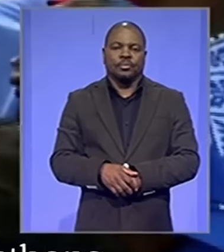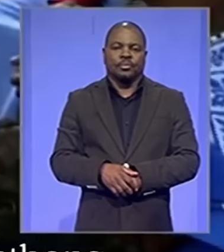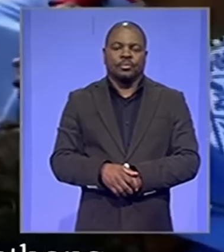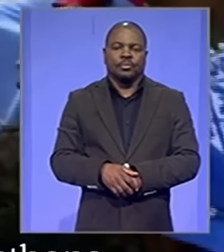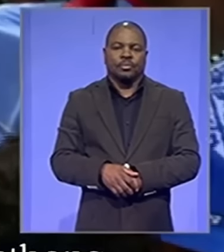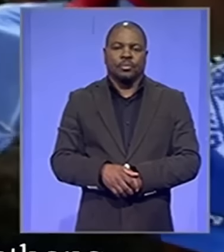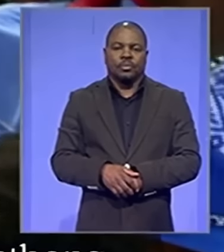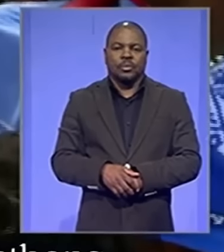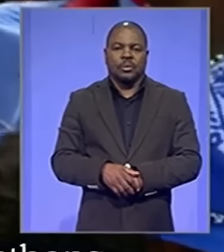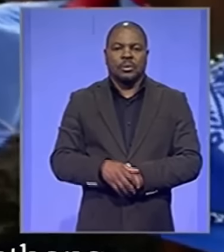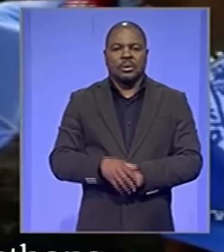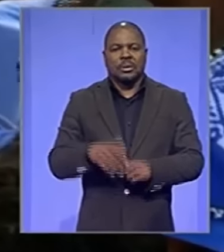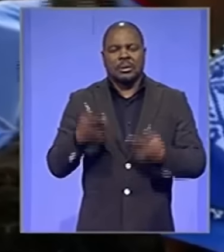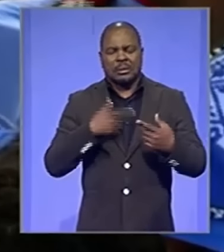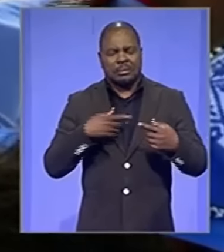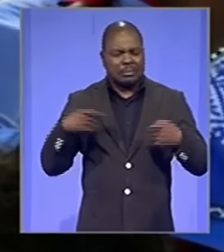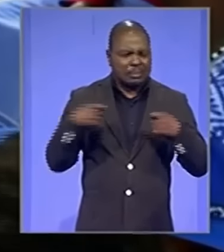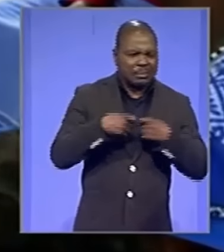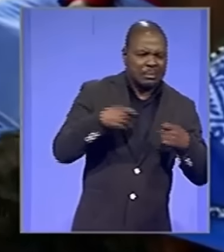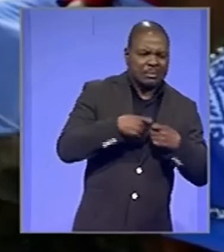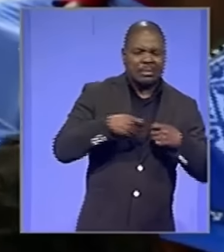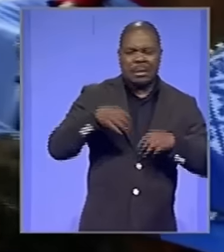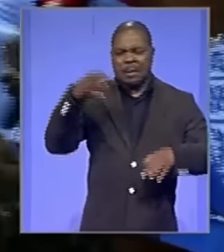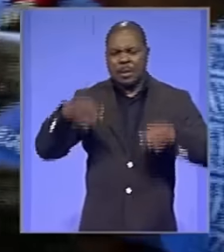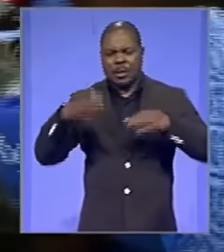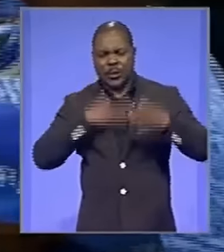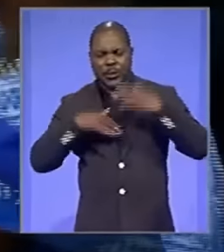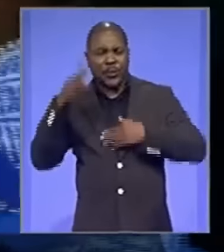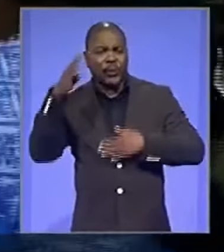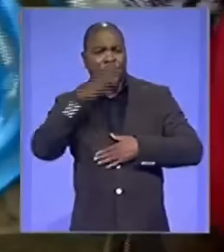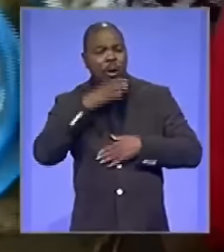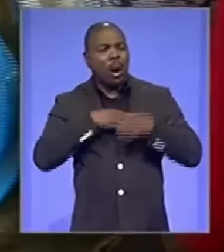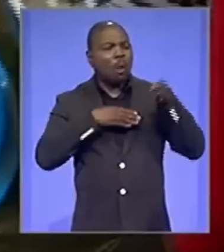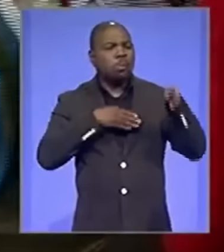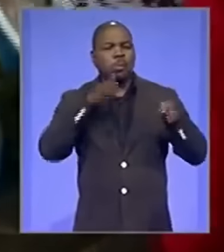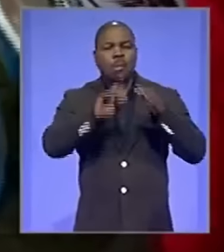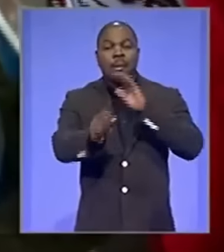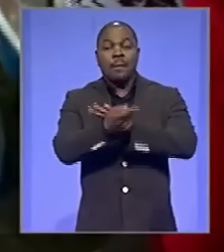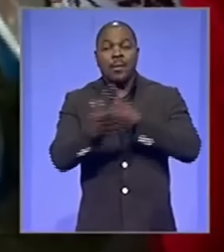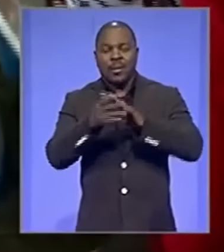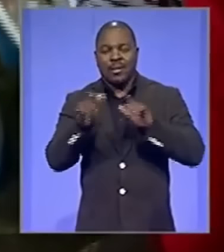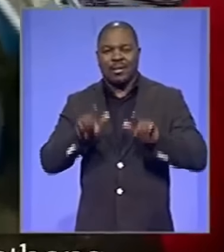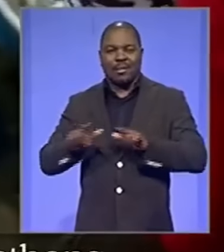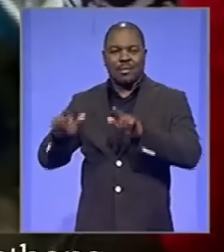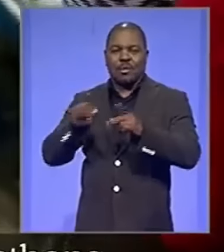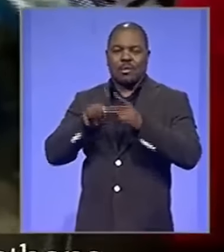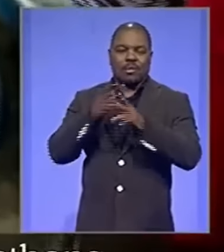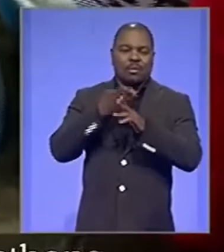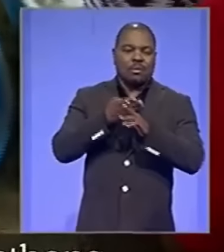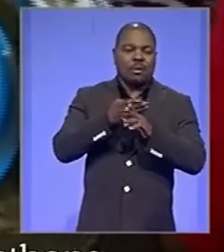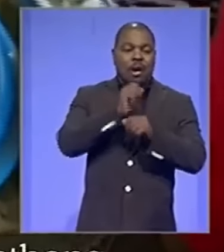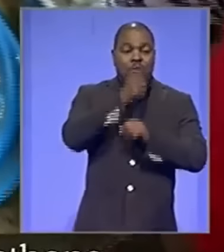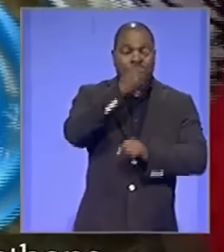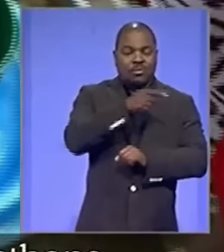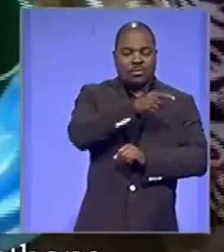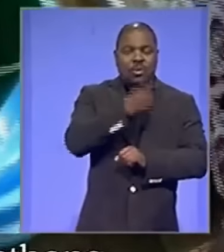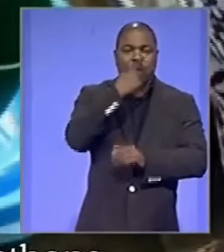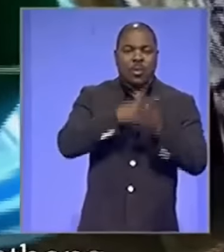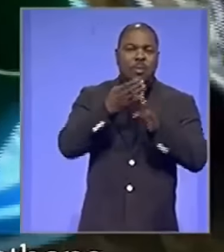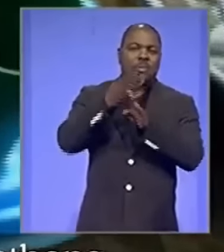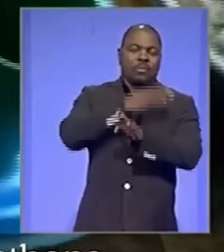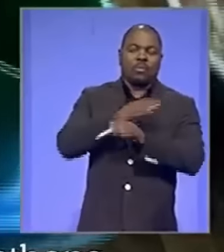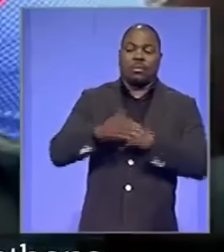Go begilwe dintwa le go se kgotlelelana ga tsa sepolotiki ditikologong tse dingwe ka Limpopo la Gauteng beke pele ga dikgetho. Ka sontaga